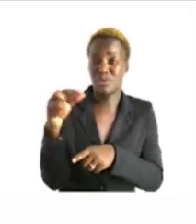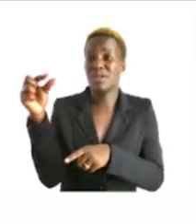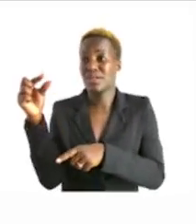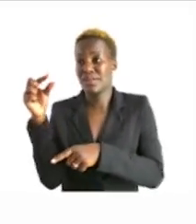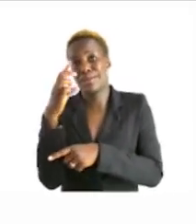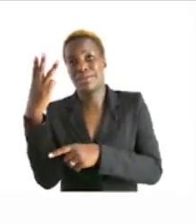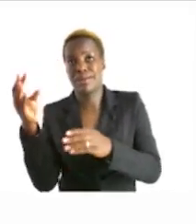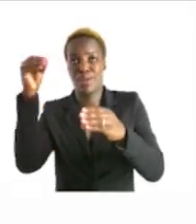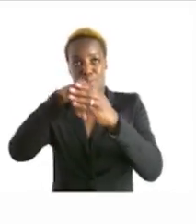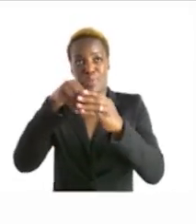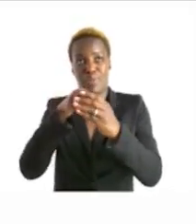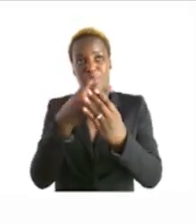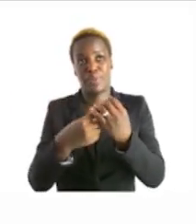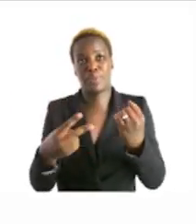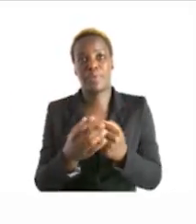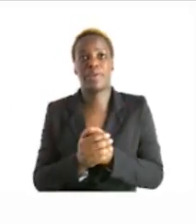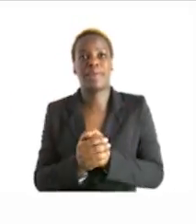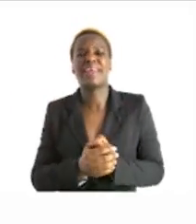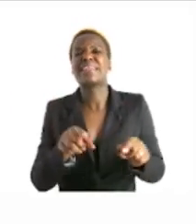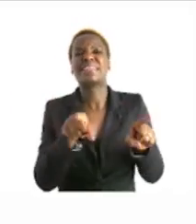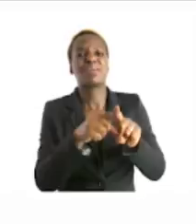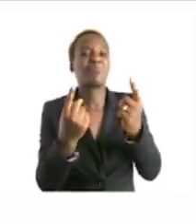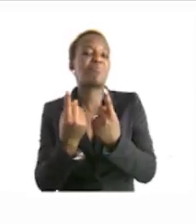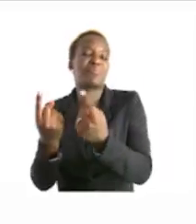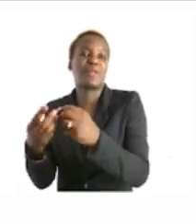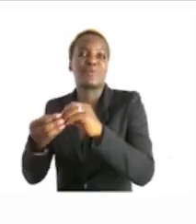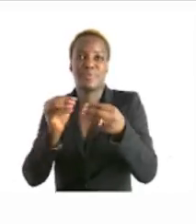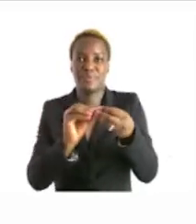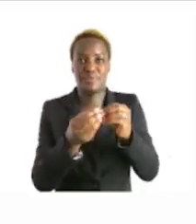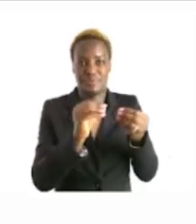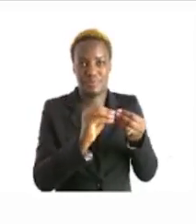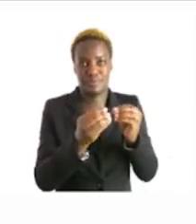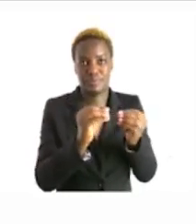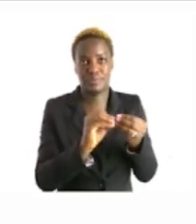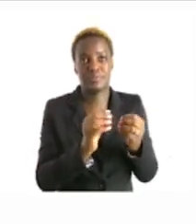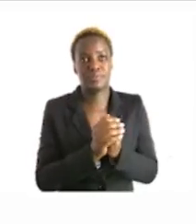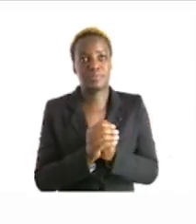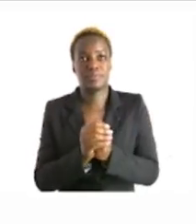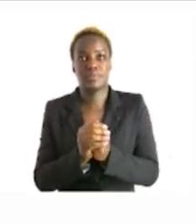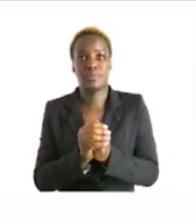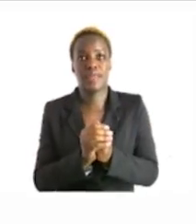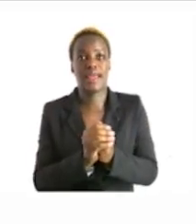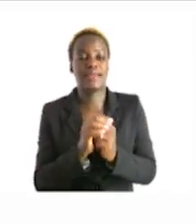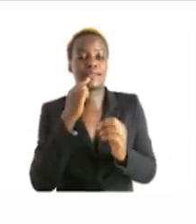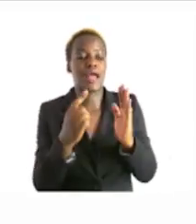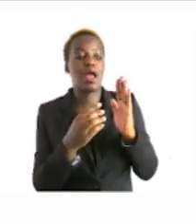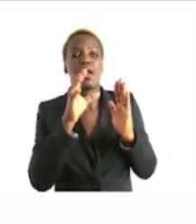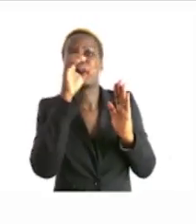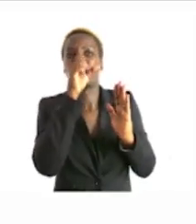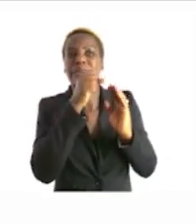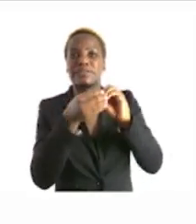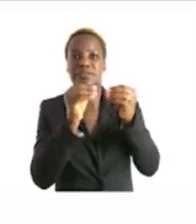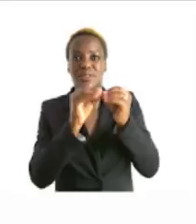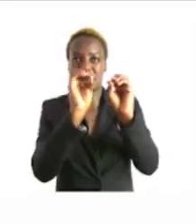also about playing around with the numbers all right it says fill in the missing numbers in the